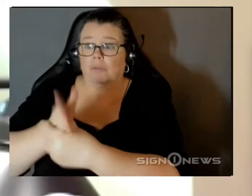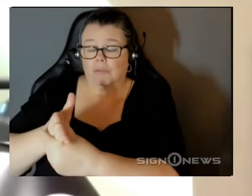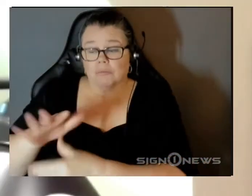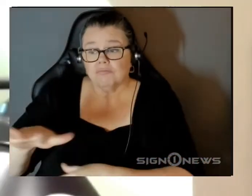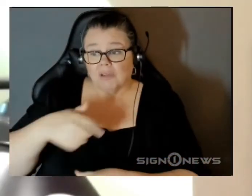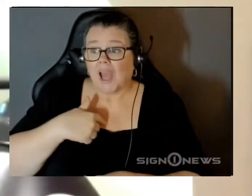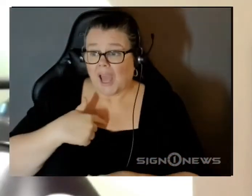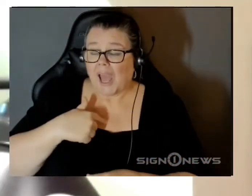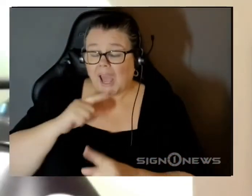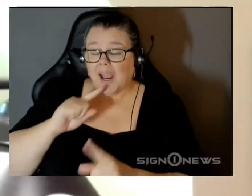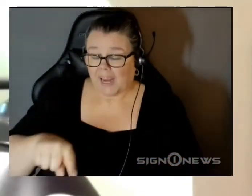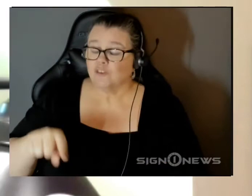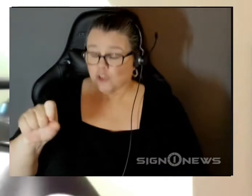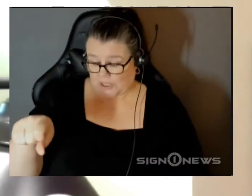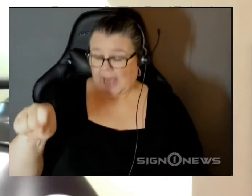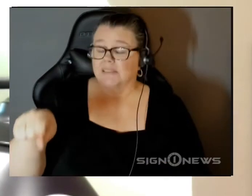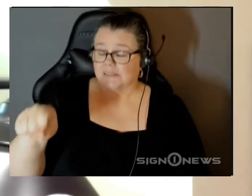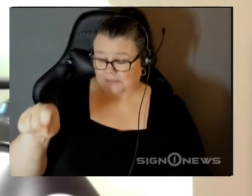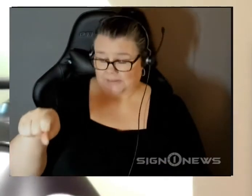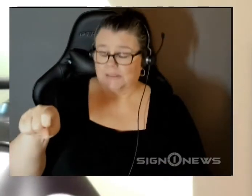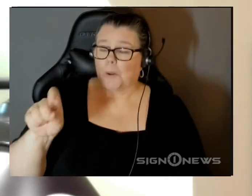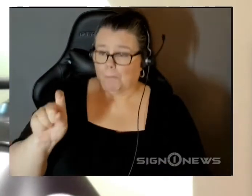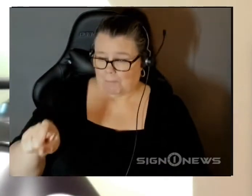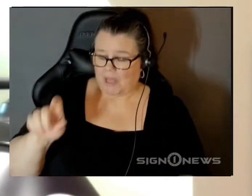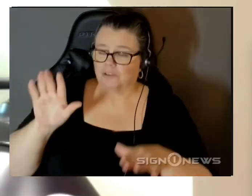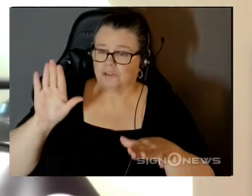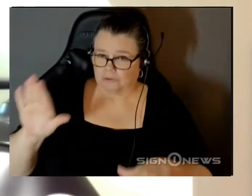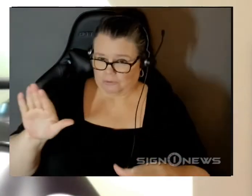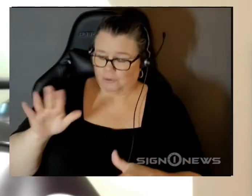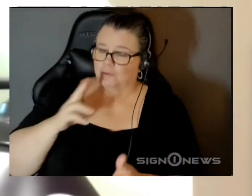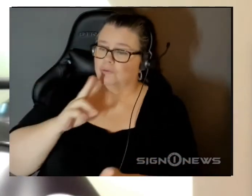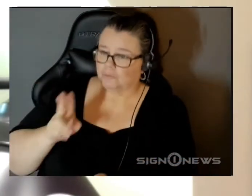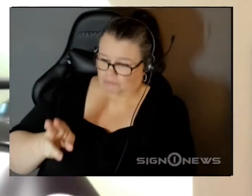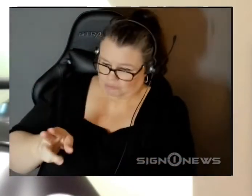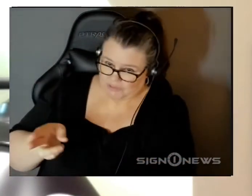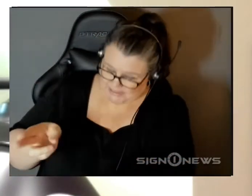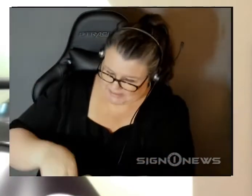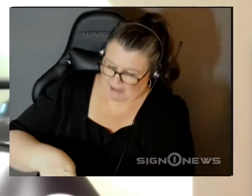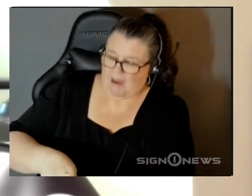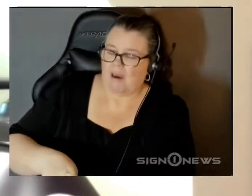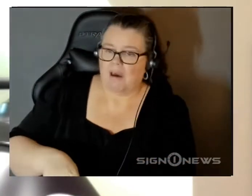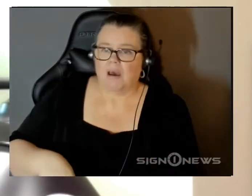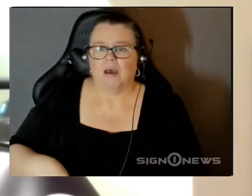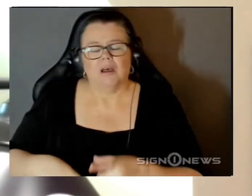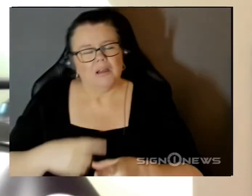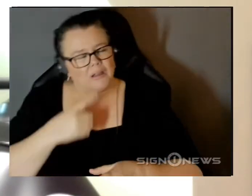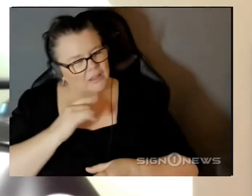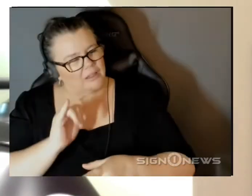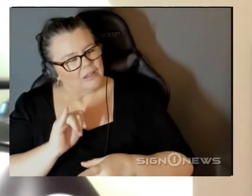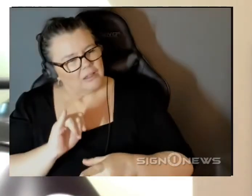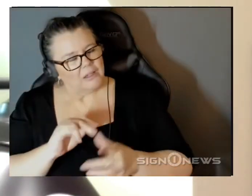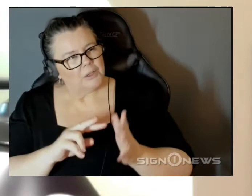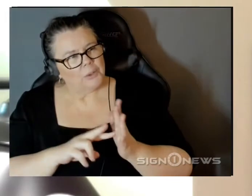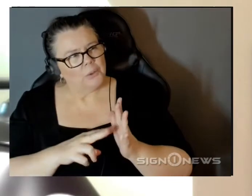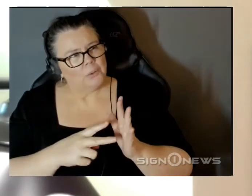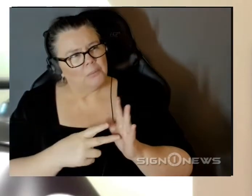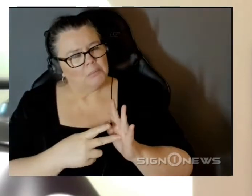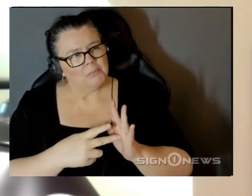Okay, and so what does that then potentially mean about the adult child's ability